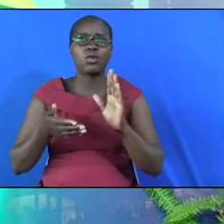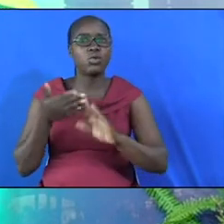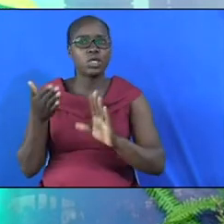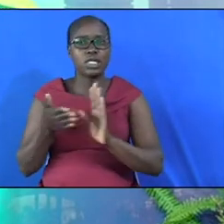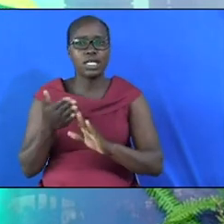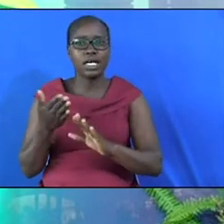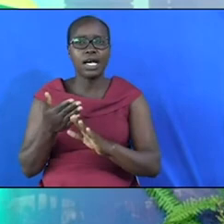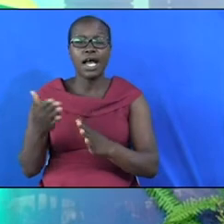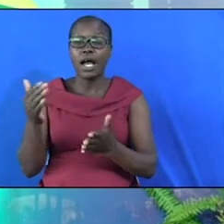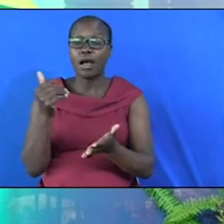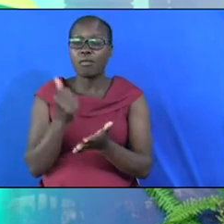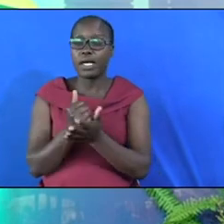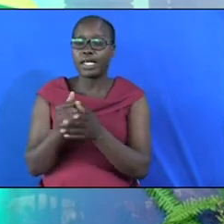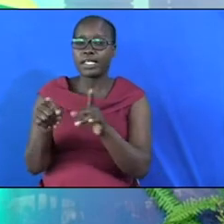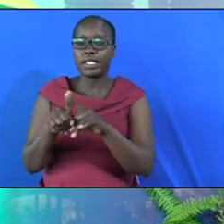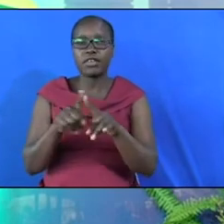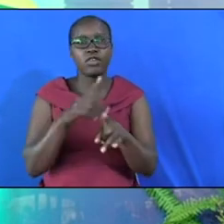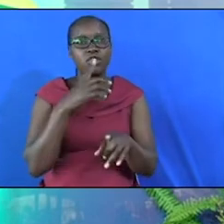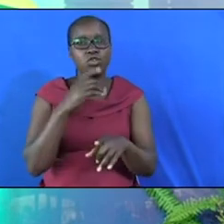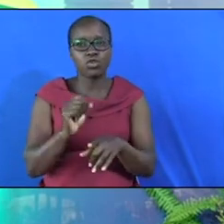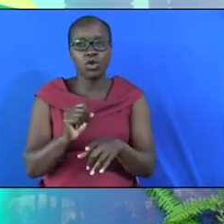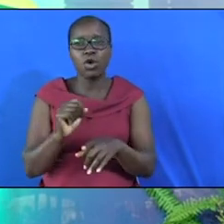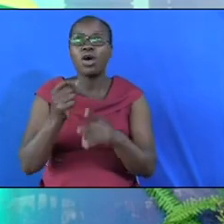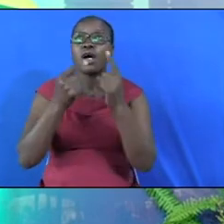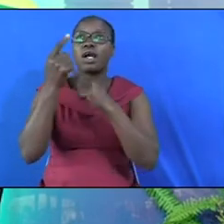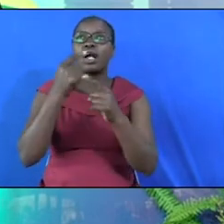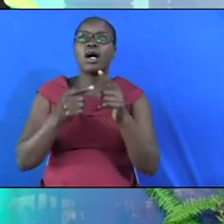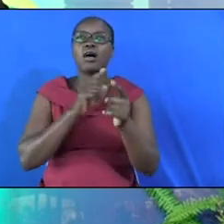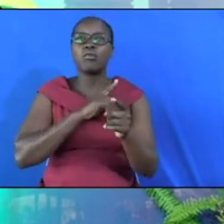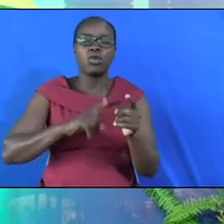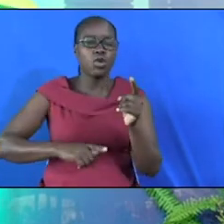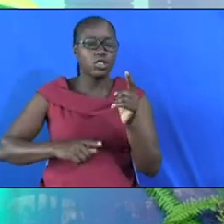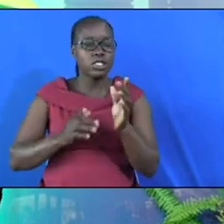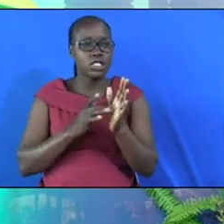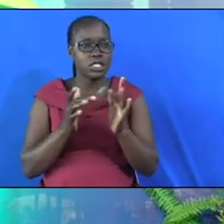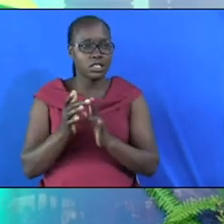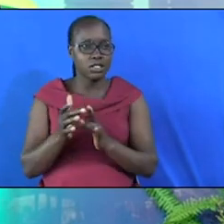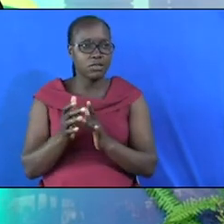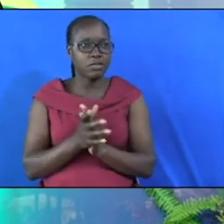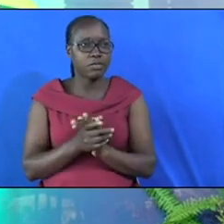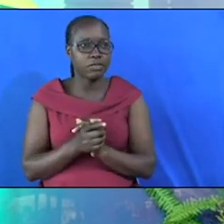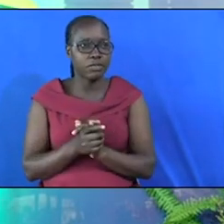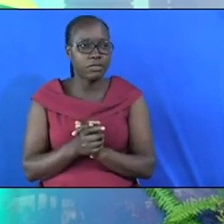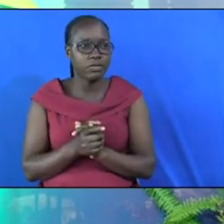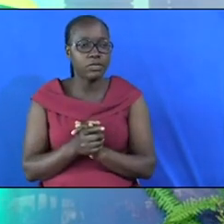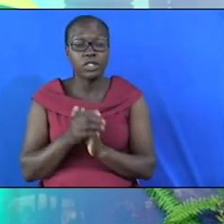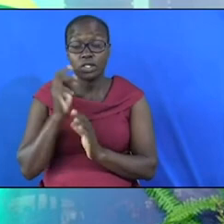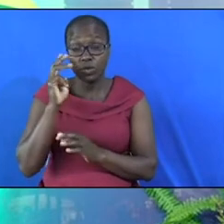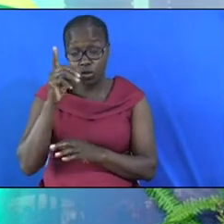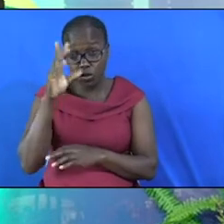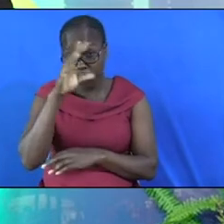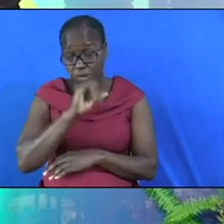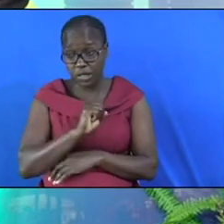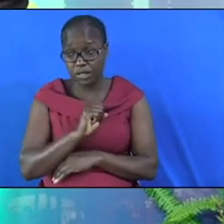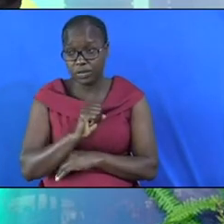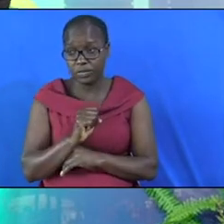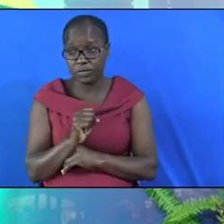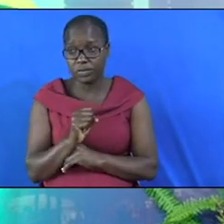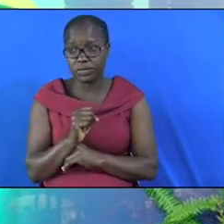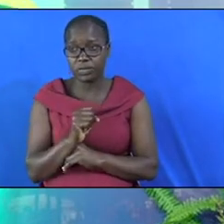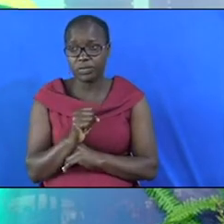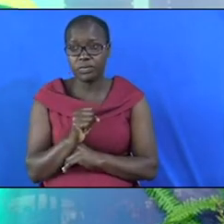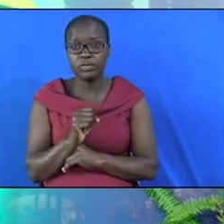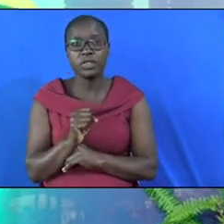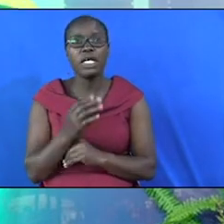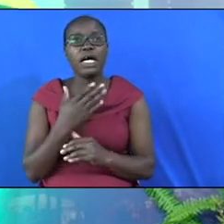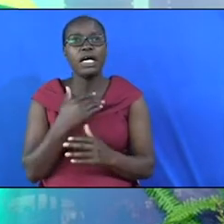quickly. Amen. Even so, come, Lord Jesus." Will you be missed?